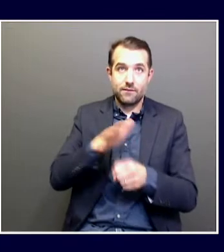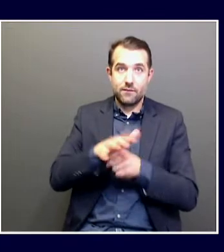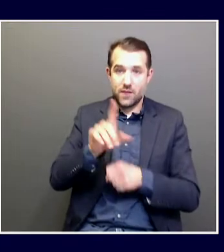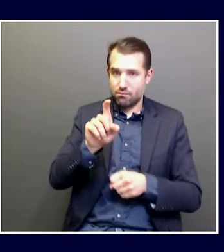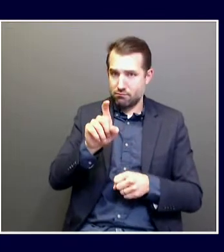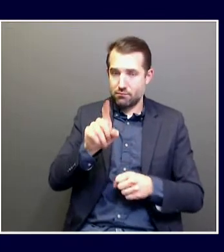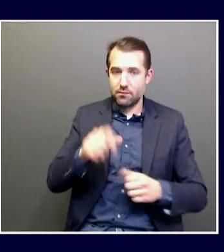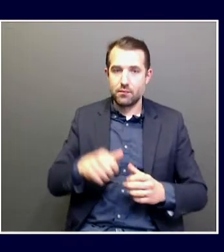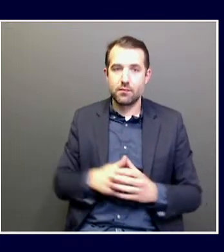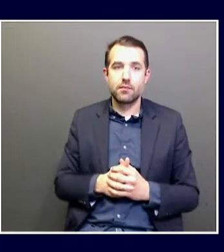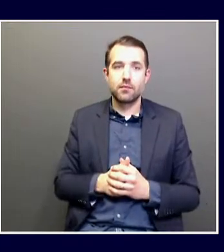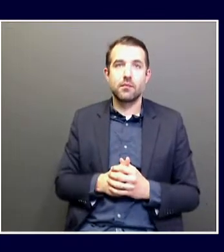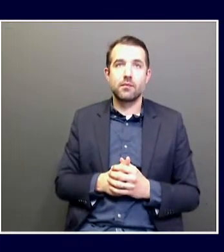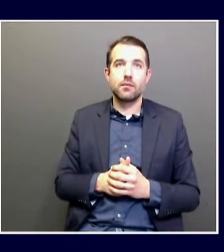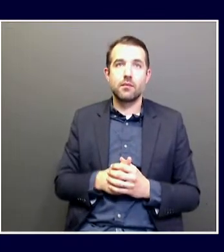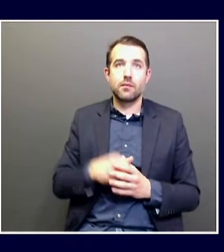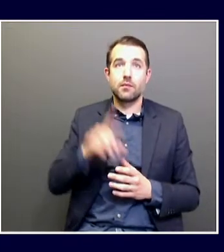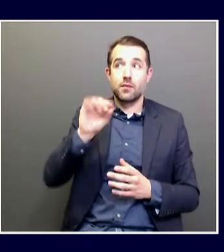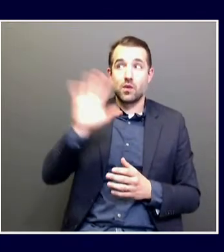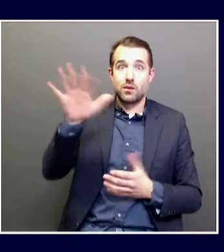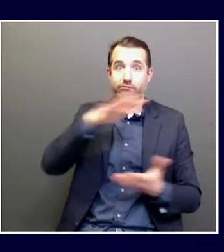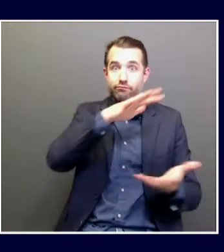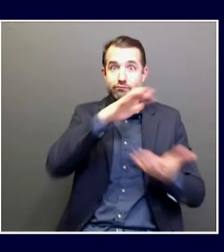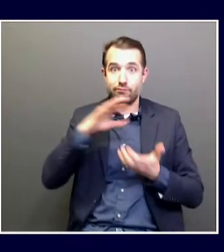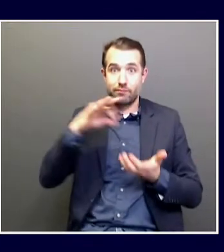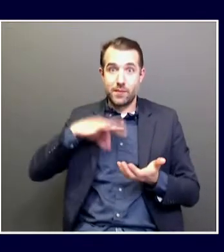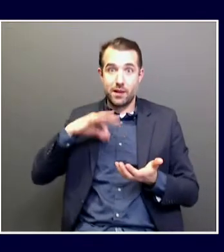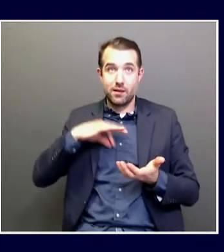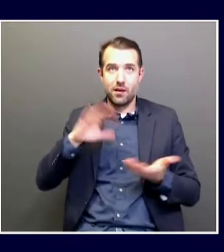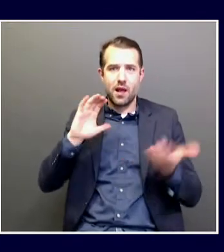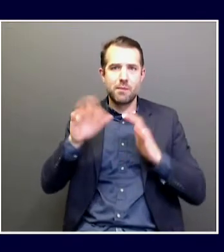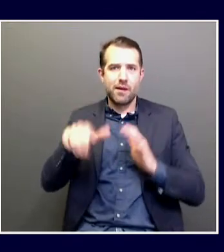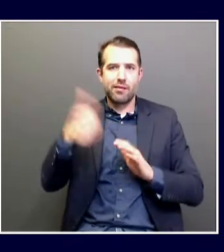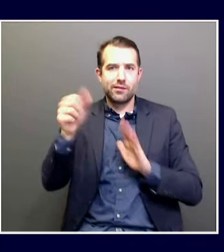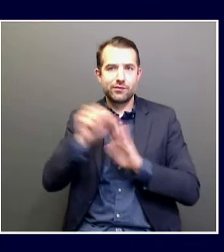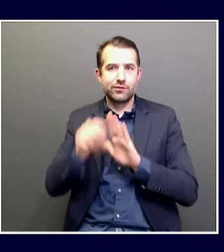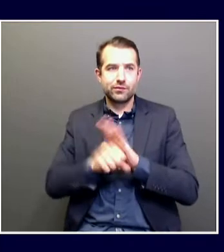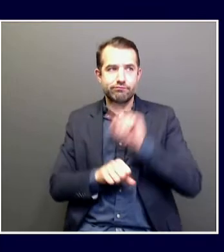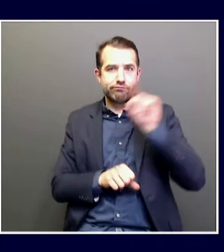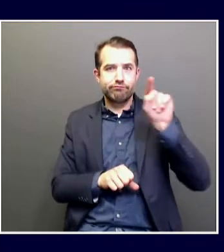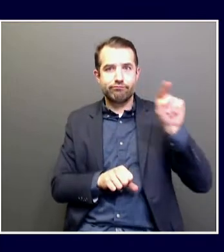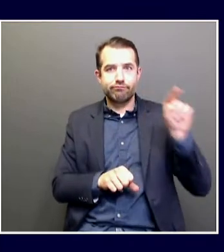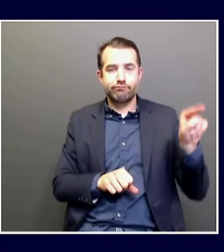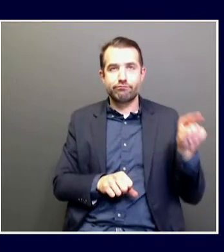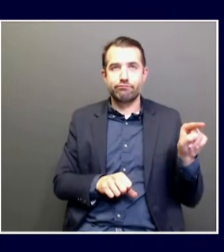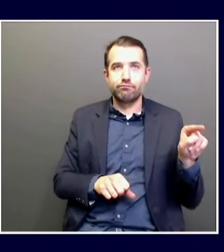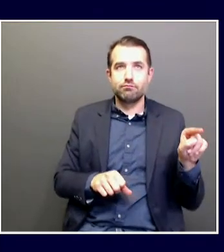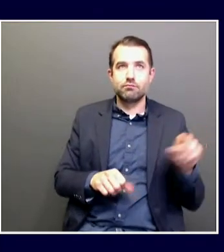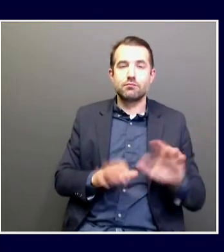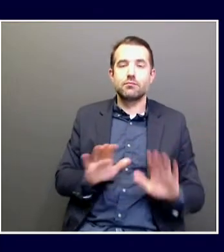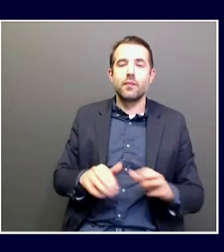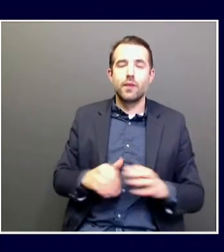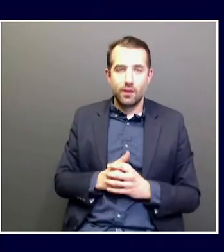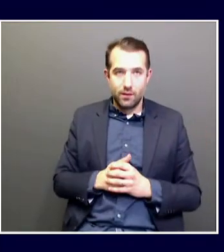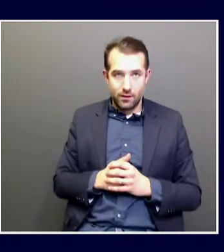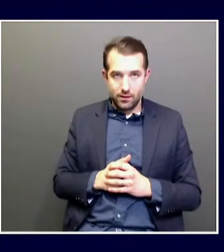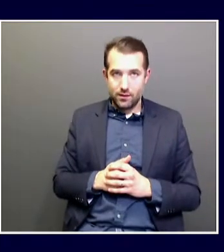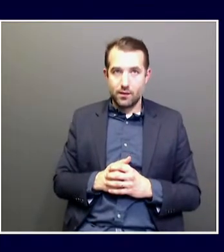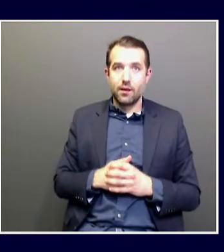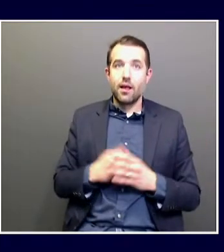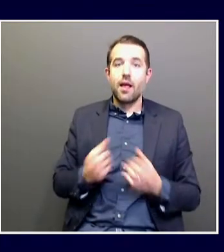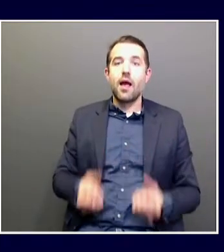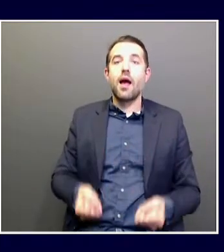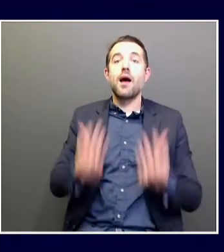rest of the United States? So the allocation of monoclonal antibodies it follows a formula that's set by the U.S.